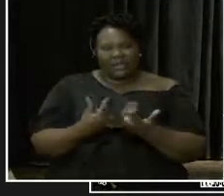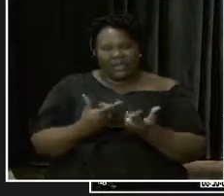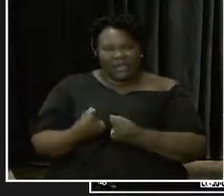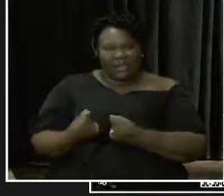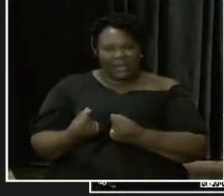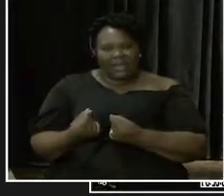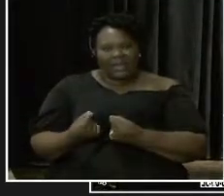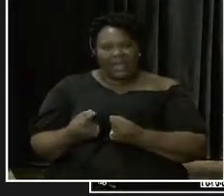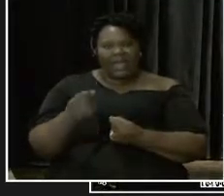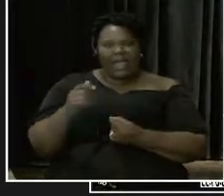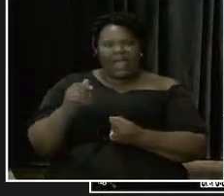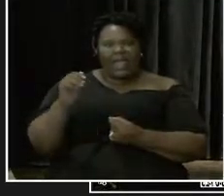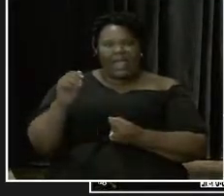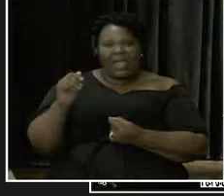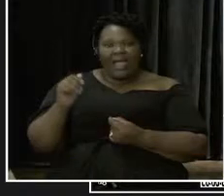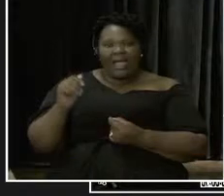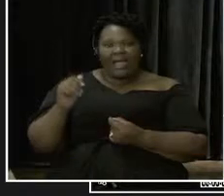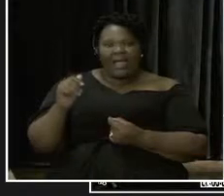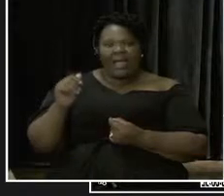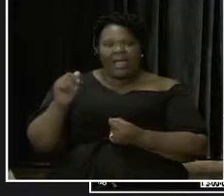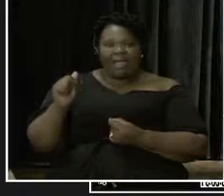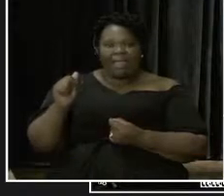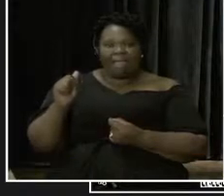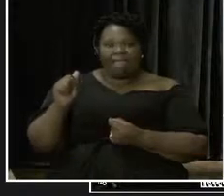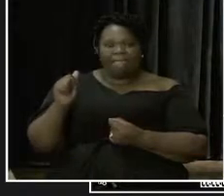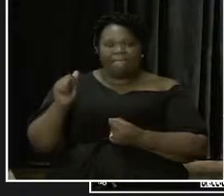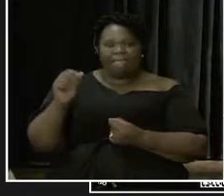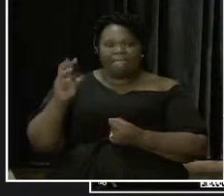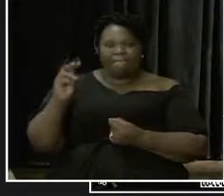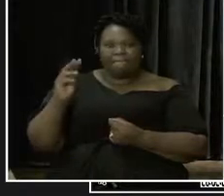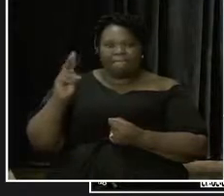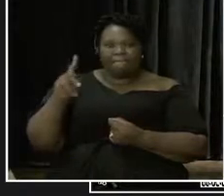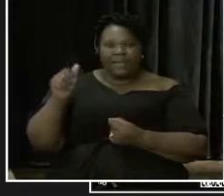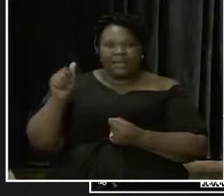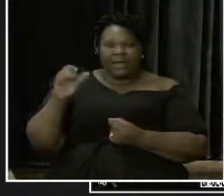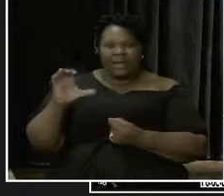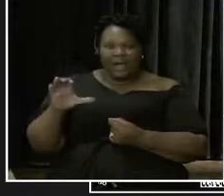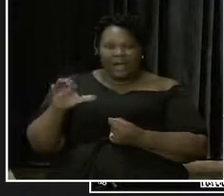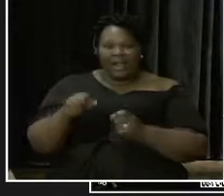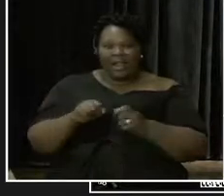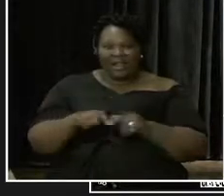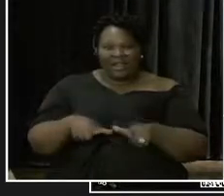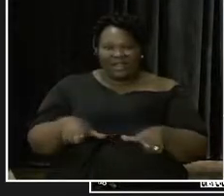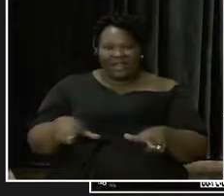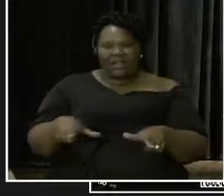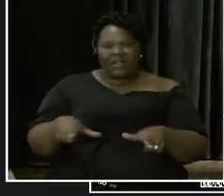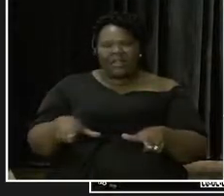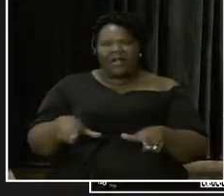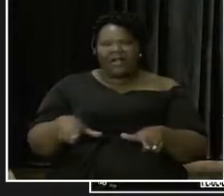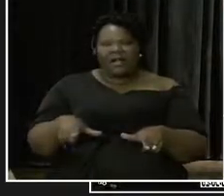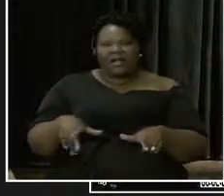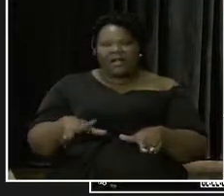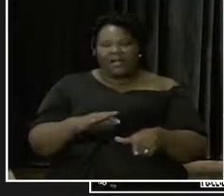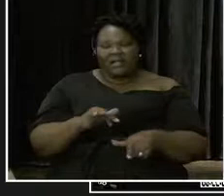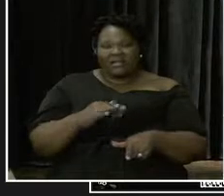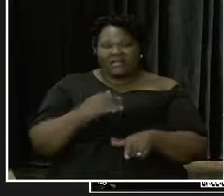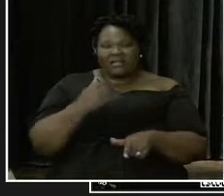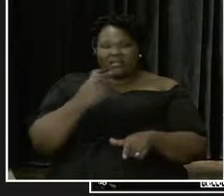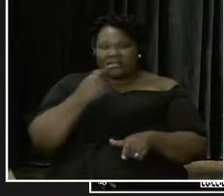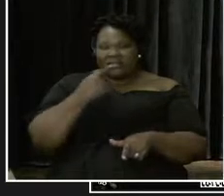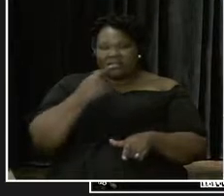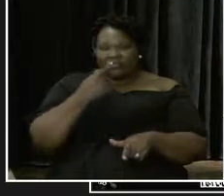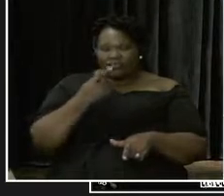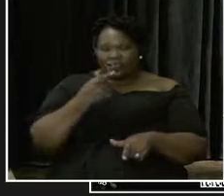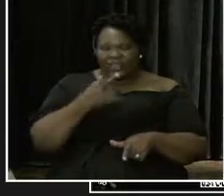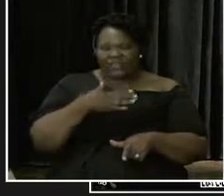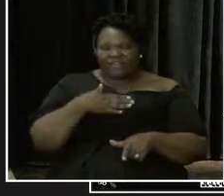at impact level and be able to pronounce exactly what is the recommendation for council in that particular